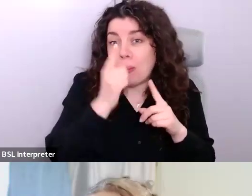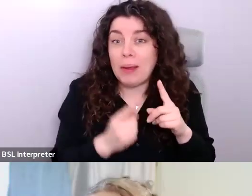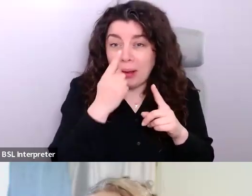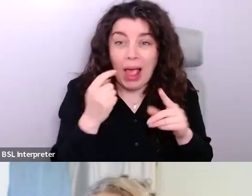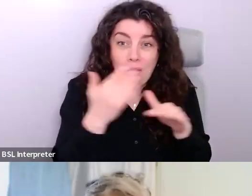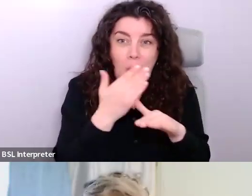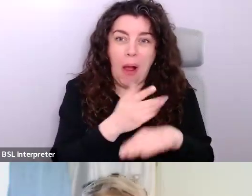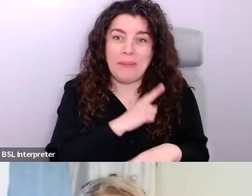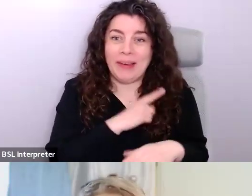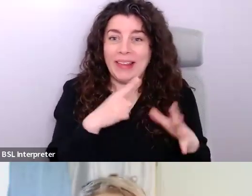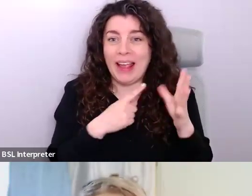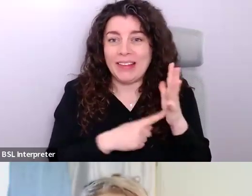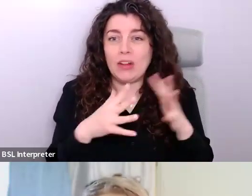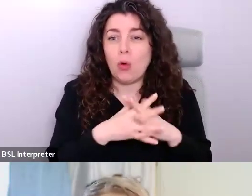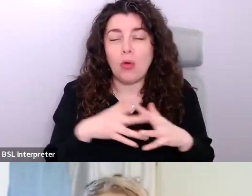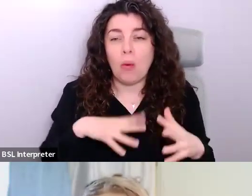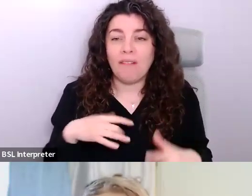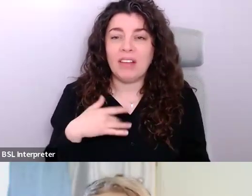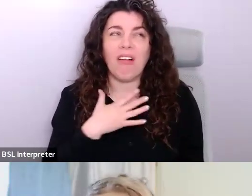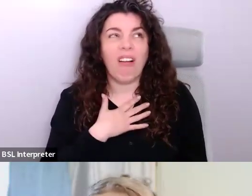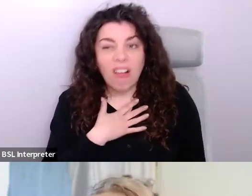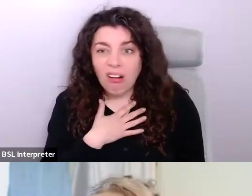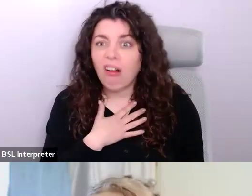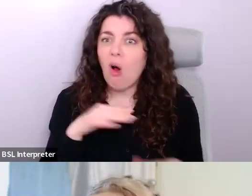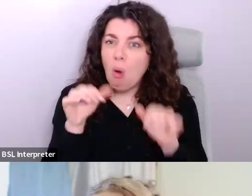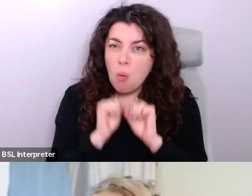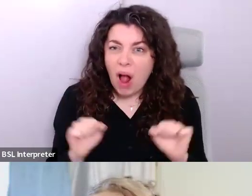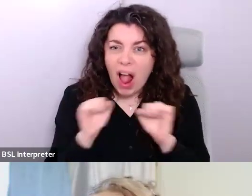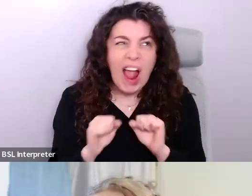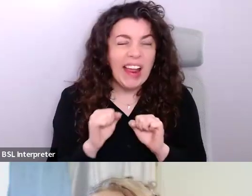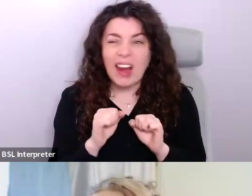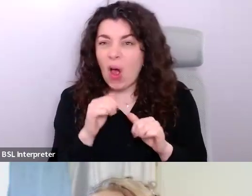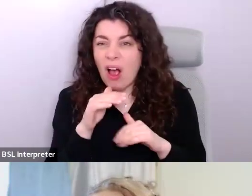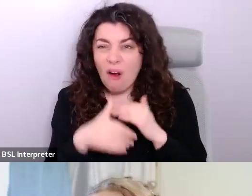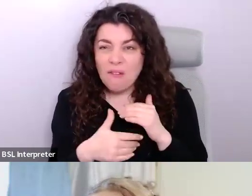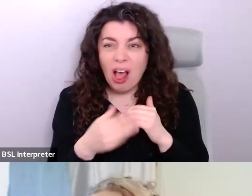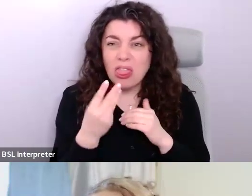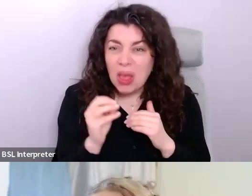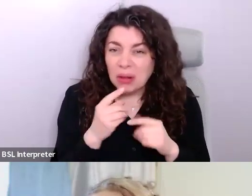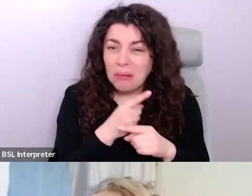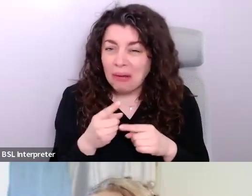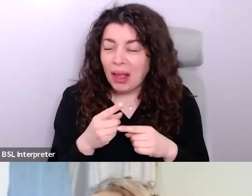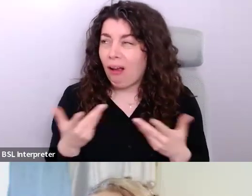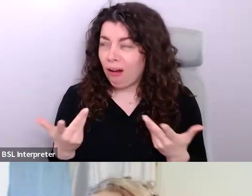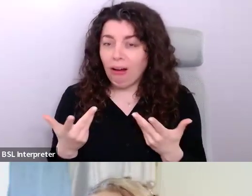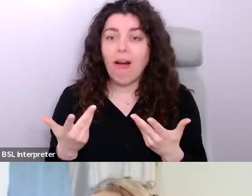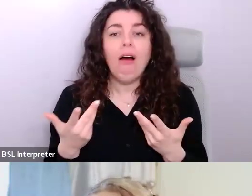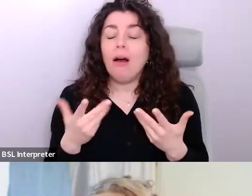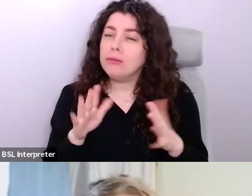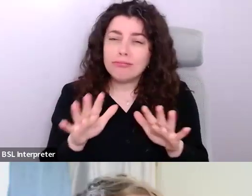don't be disheartened about the length of time it takes. It is frustrating, but